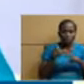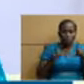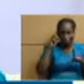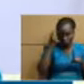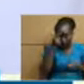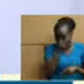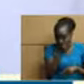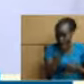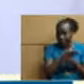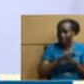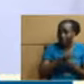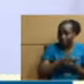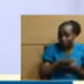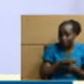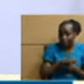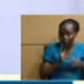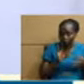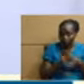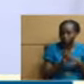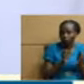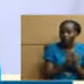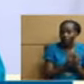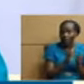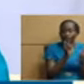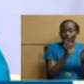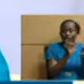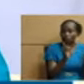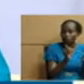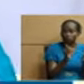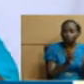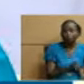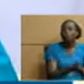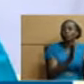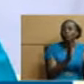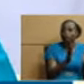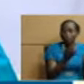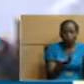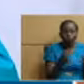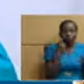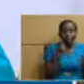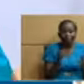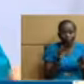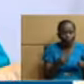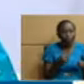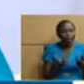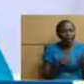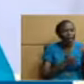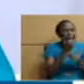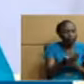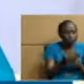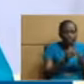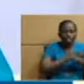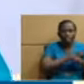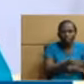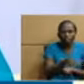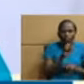Kasese, in as far as infrastructure is concerned, they've put something as an after effect of the floods. So it's